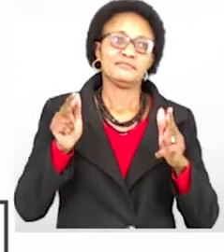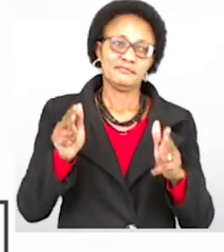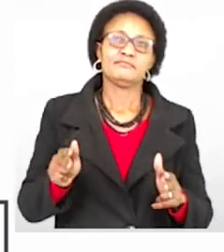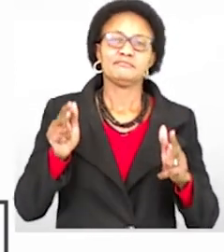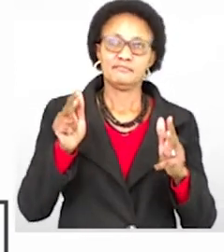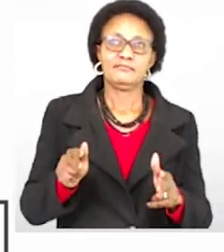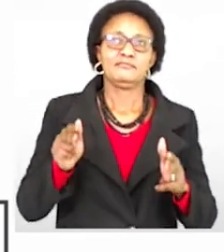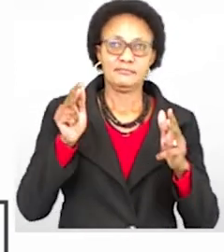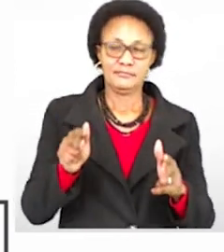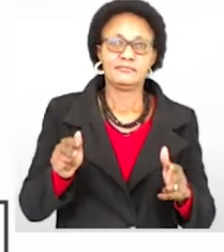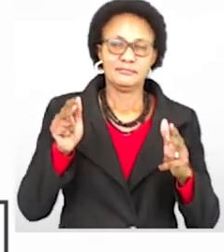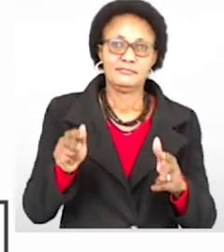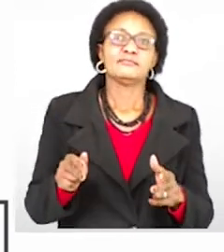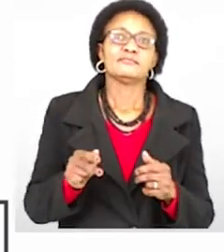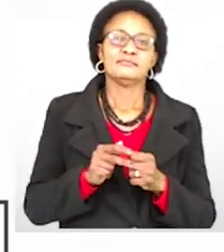Choo-choo.